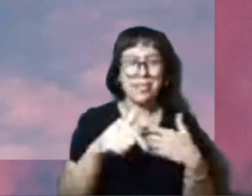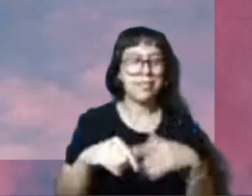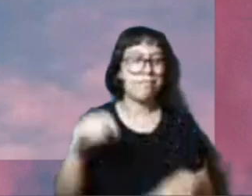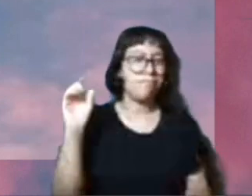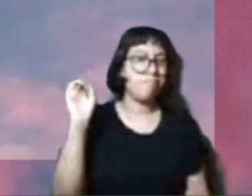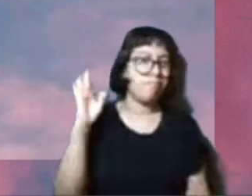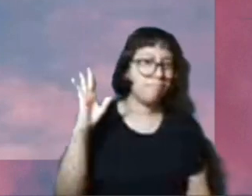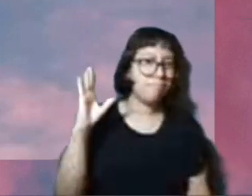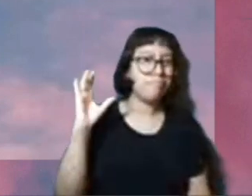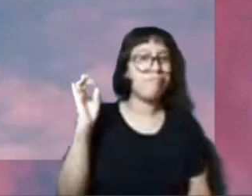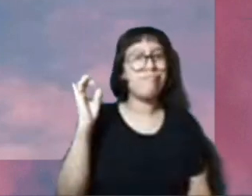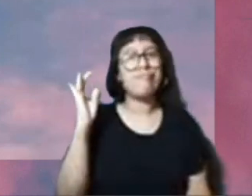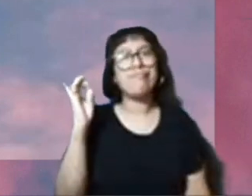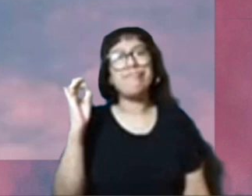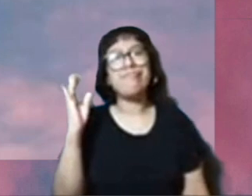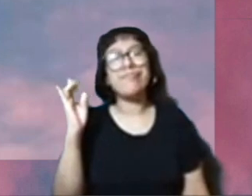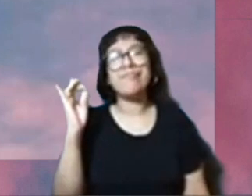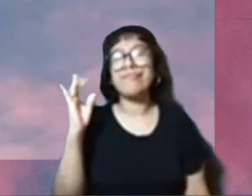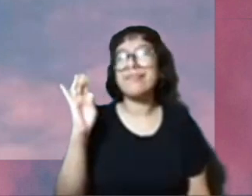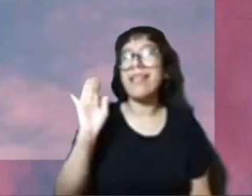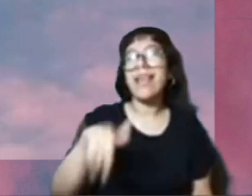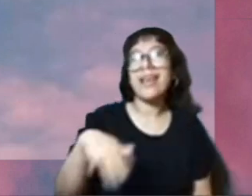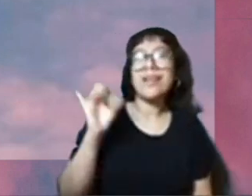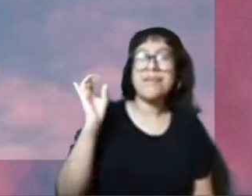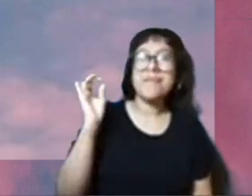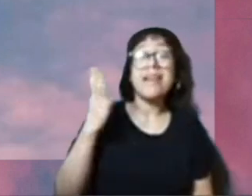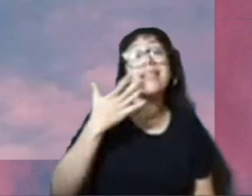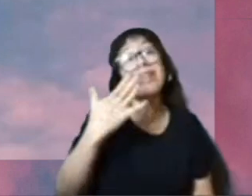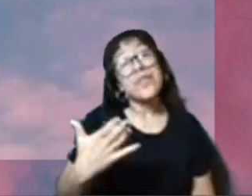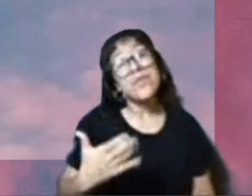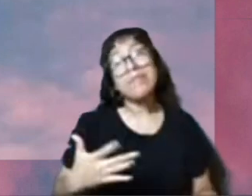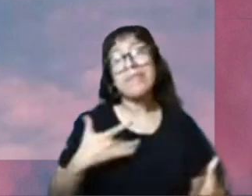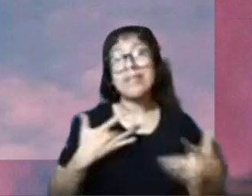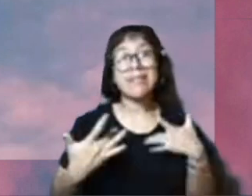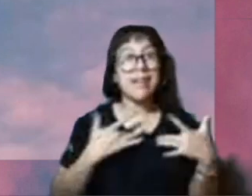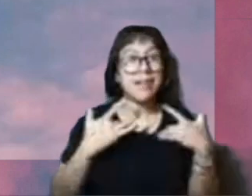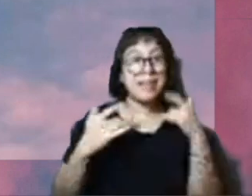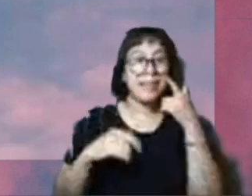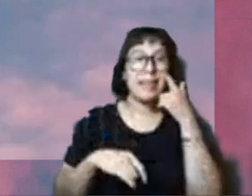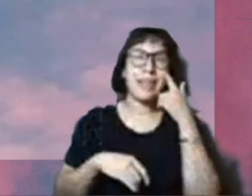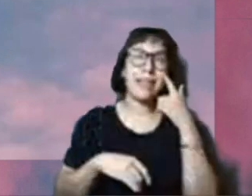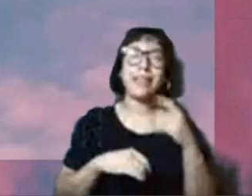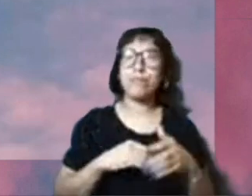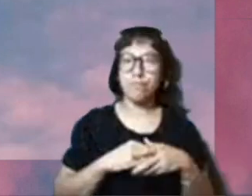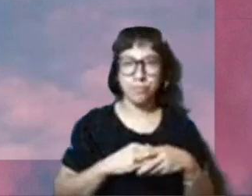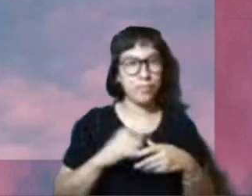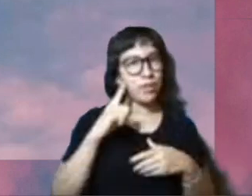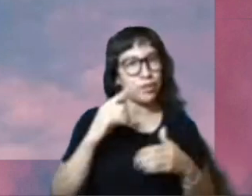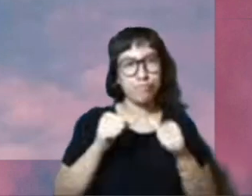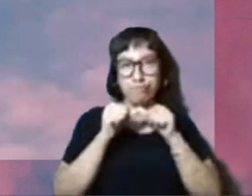it is. So yeah, I am very excited to